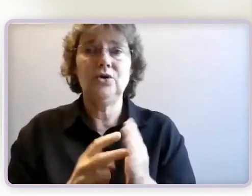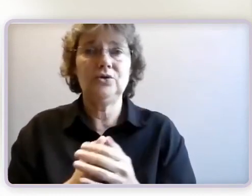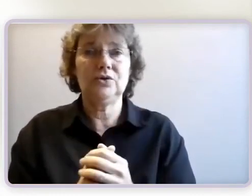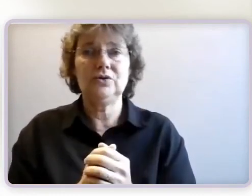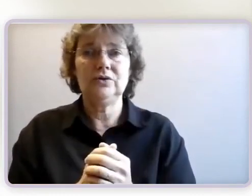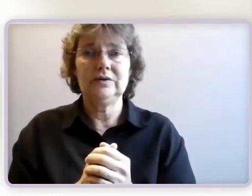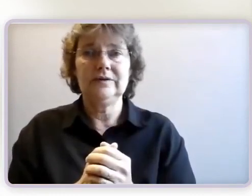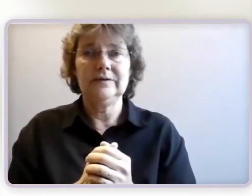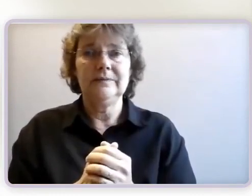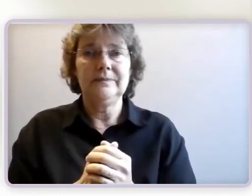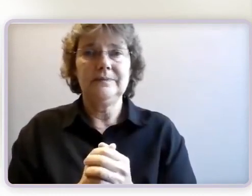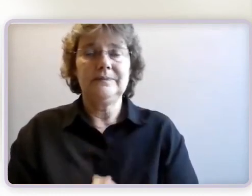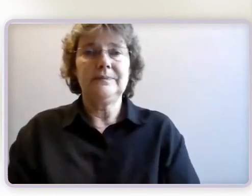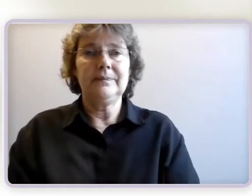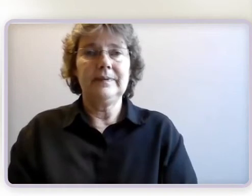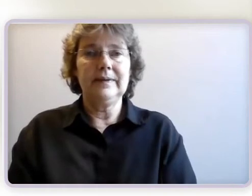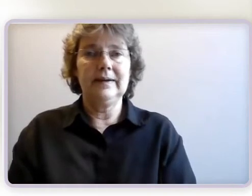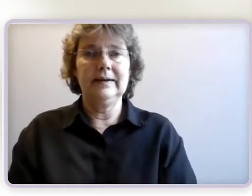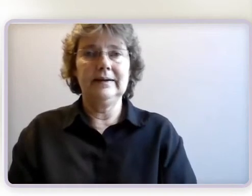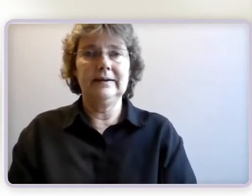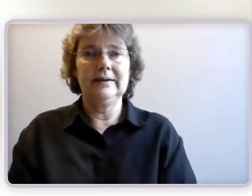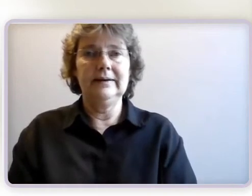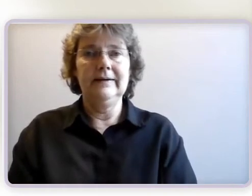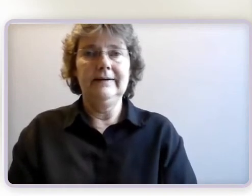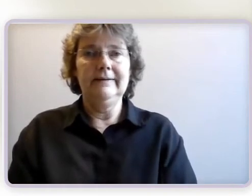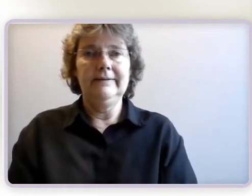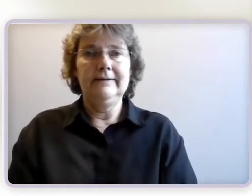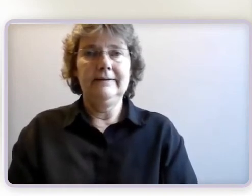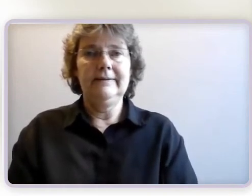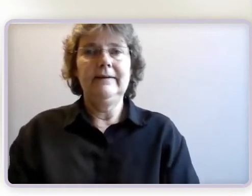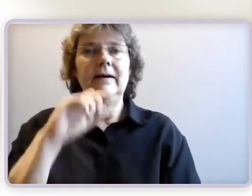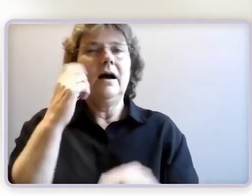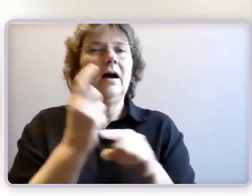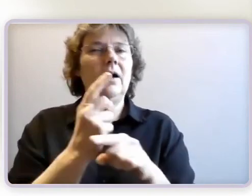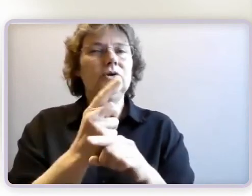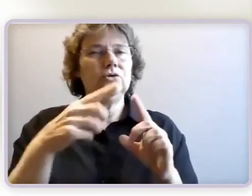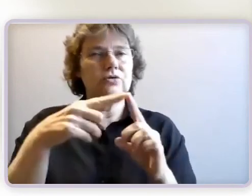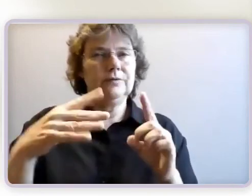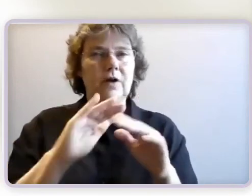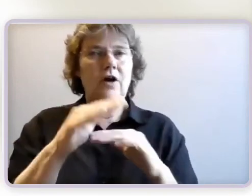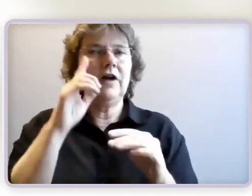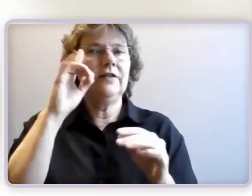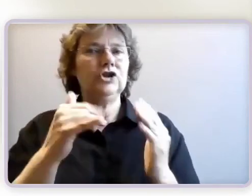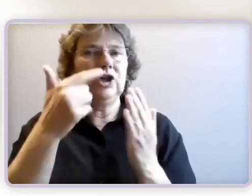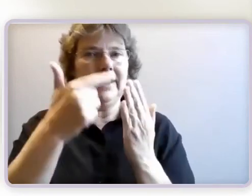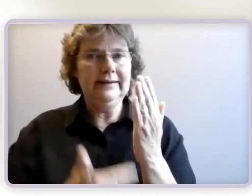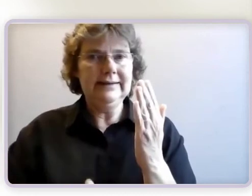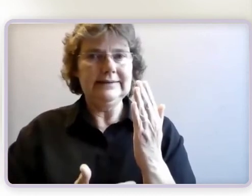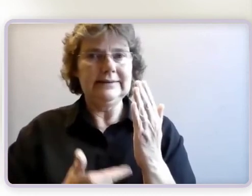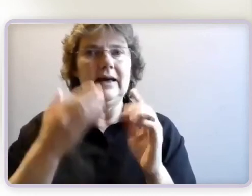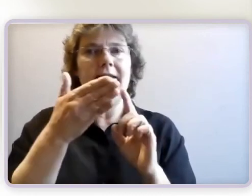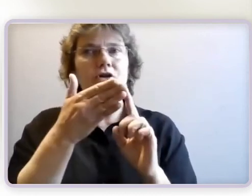And I'll talk in particular about the checklist and the referral form.